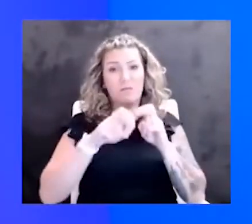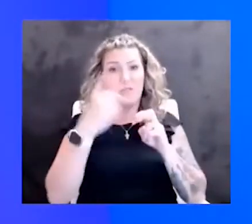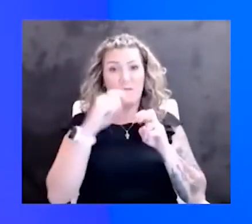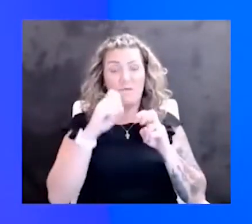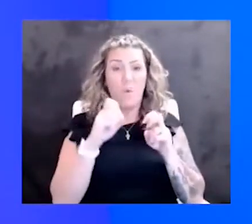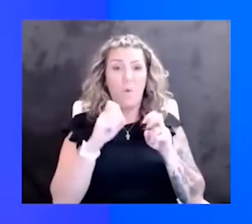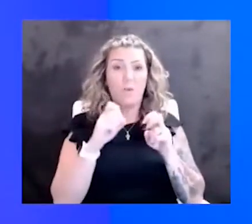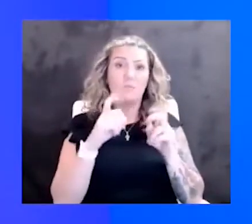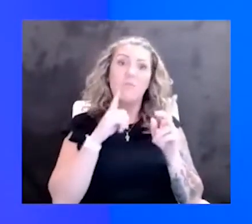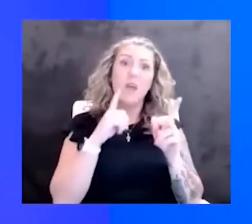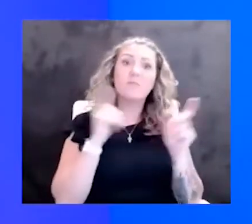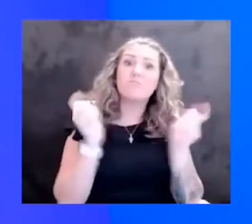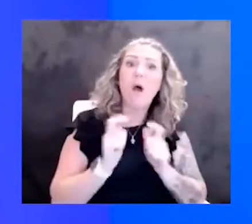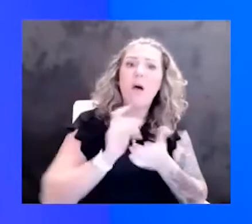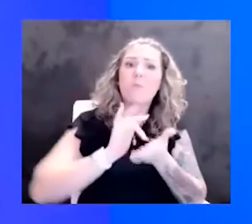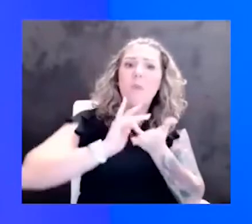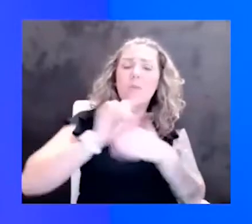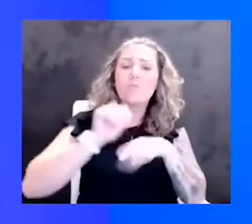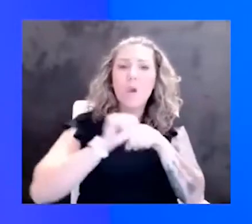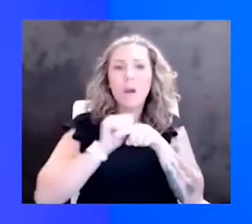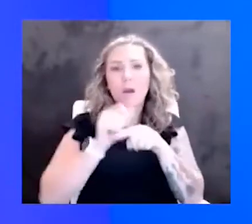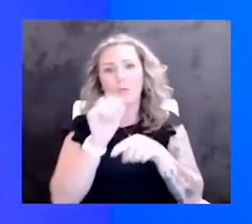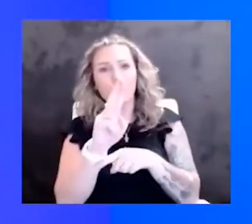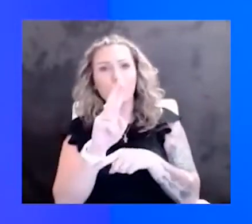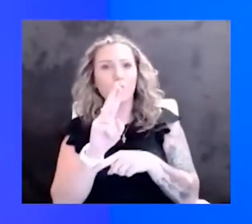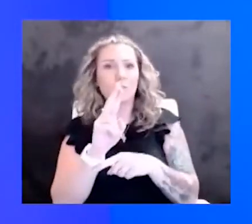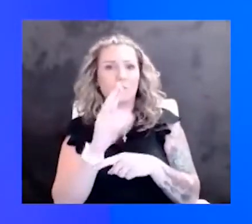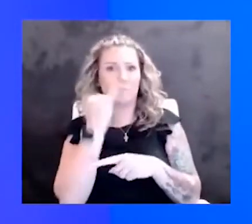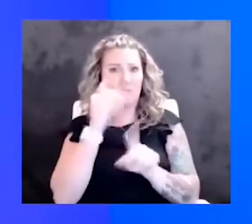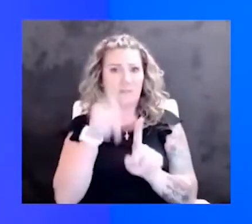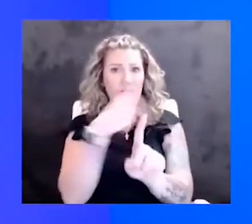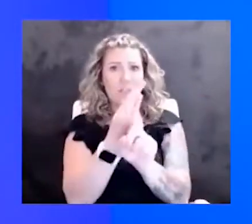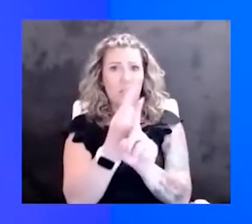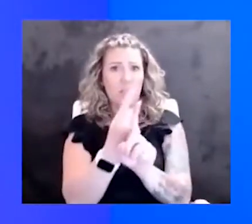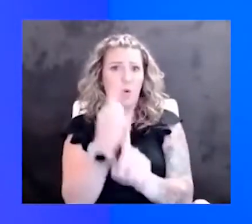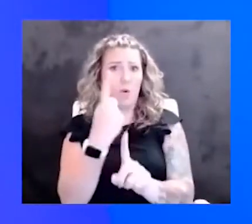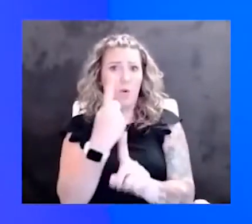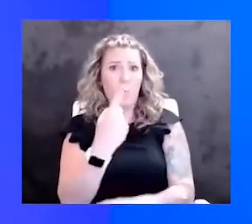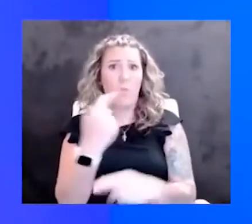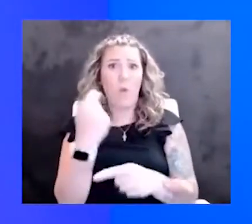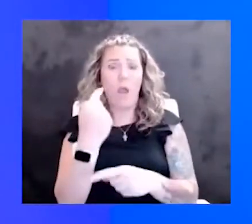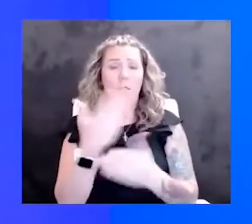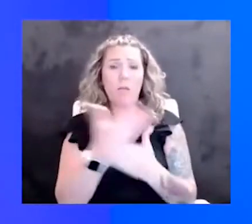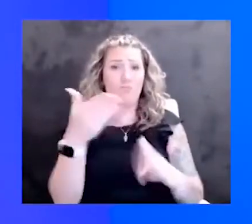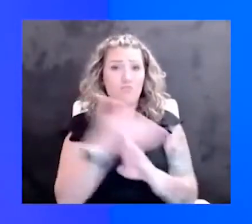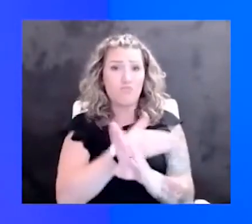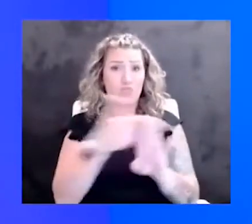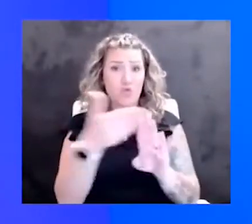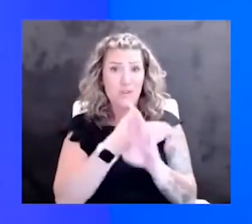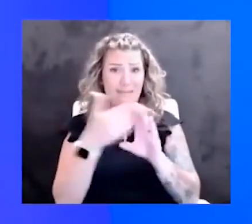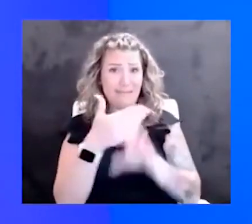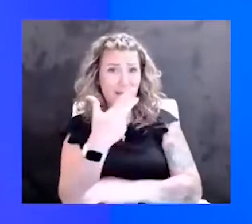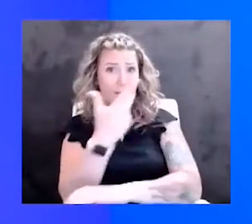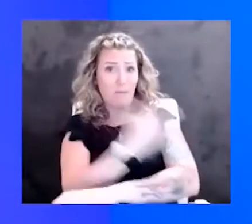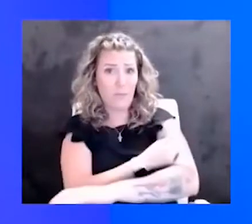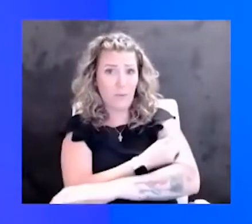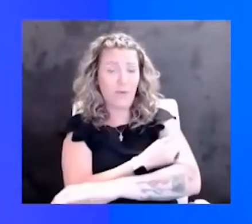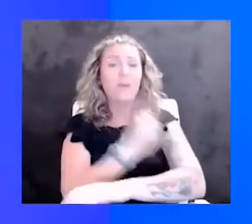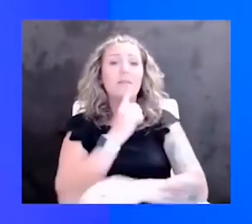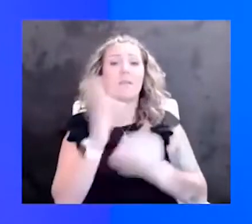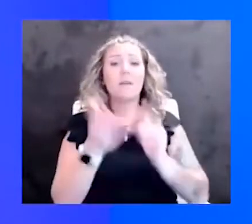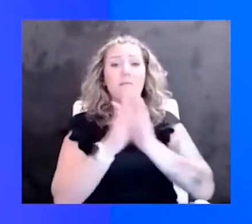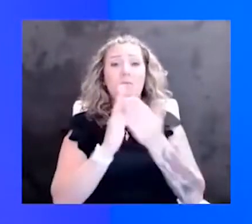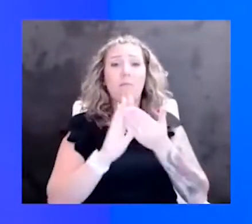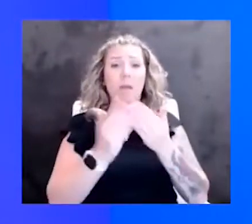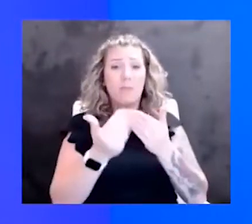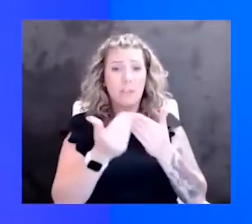practices and the like. And if we could get single-dose vials or single-dose syringes preloaded, that would help just to make it easier. Because one of the things we found is that